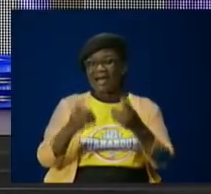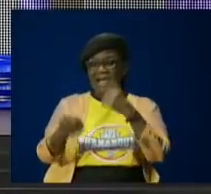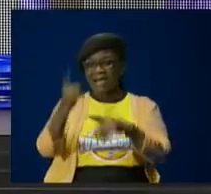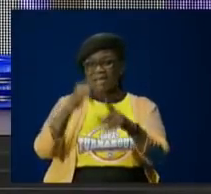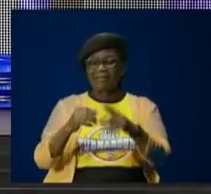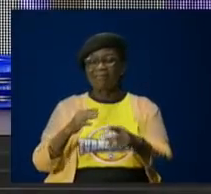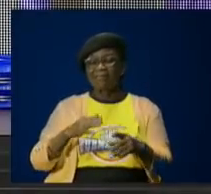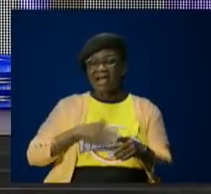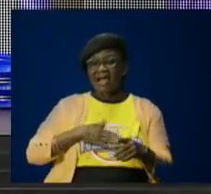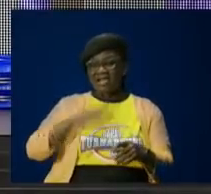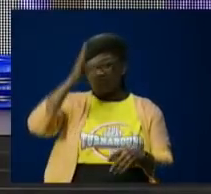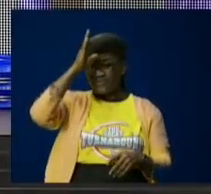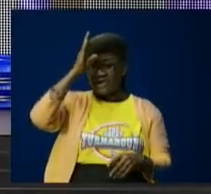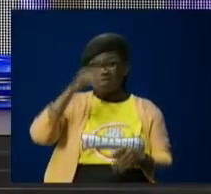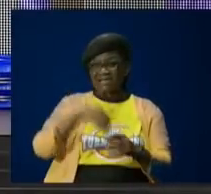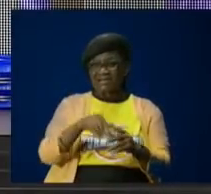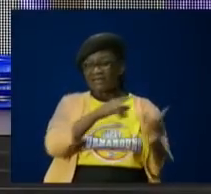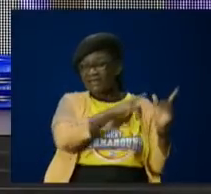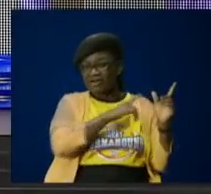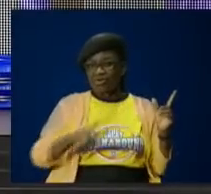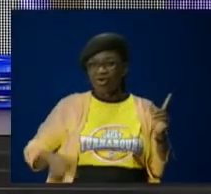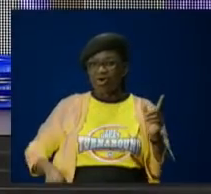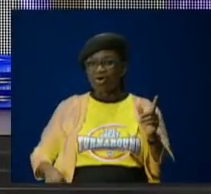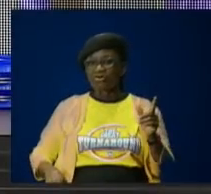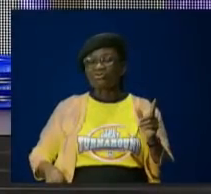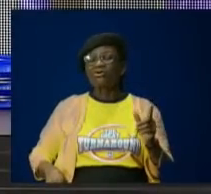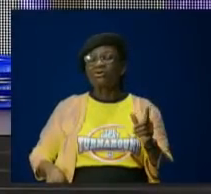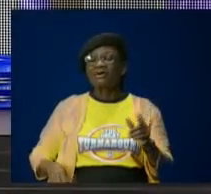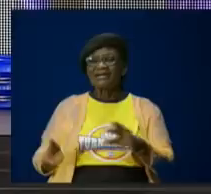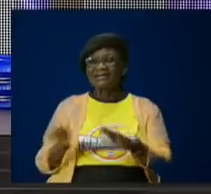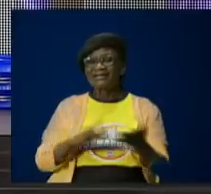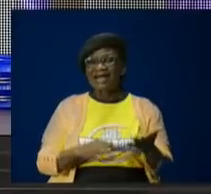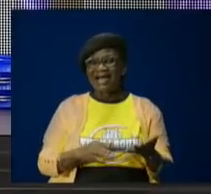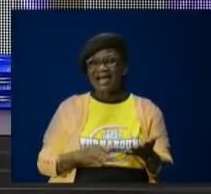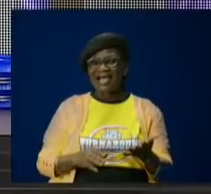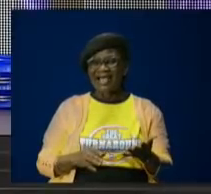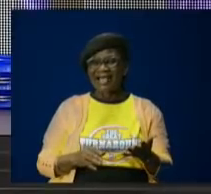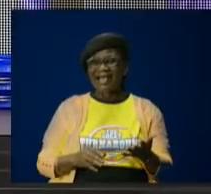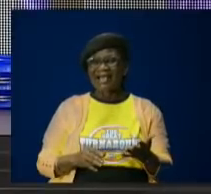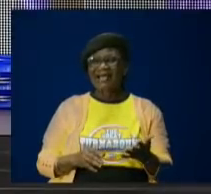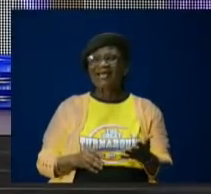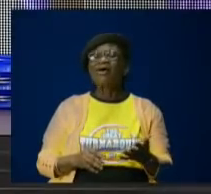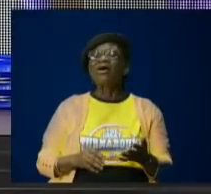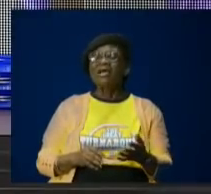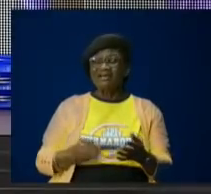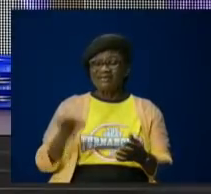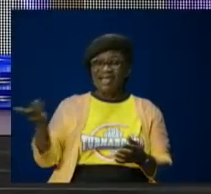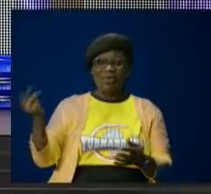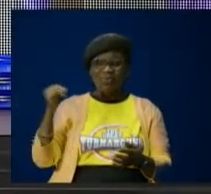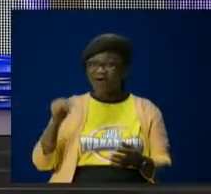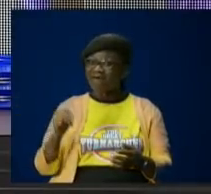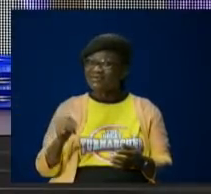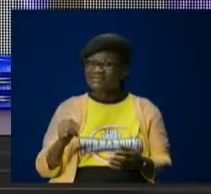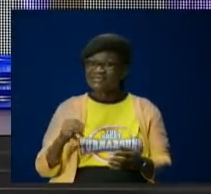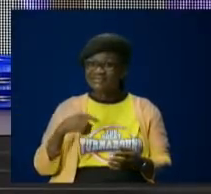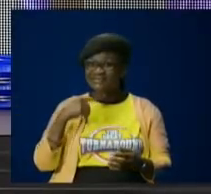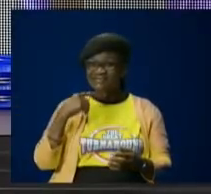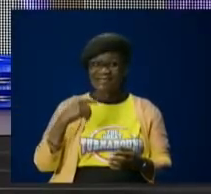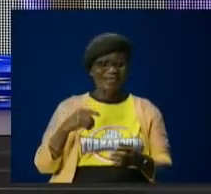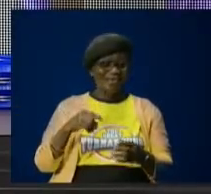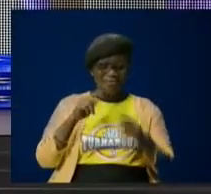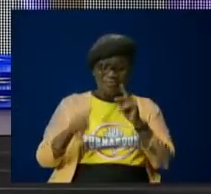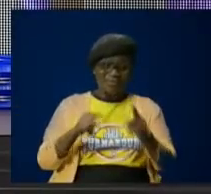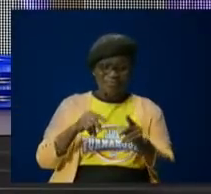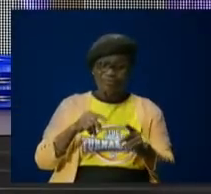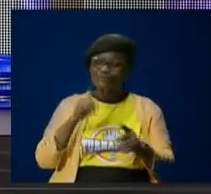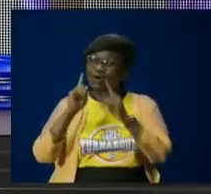And of course, there was already some rumors that maybe I would be succeeding him, etc. Then my